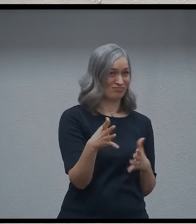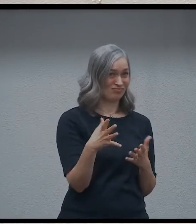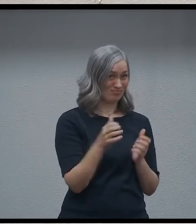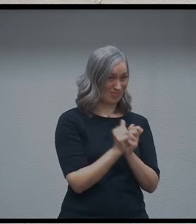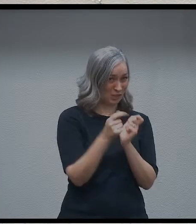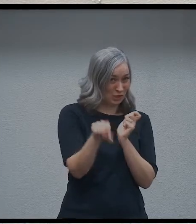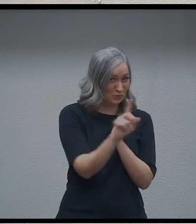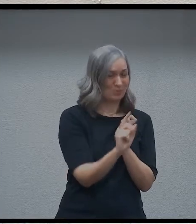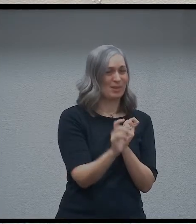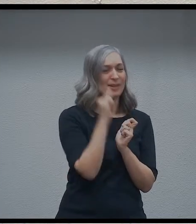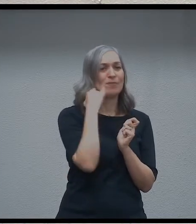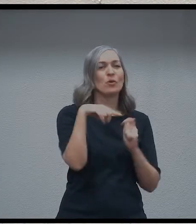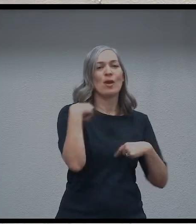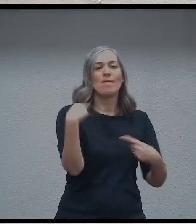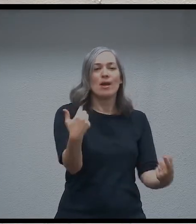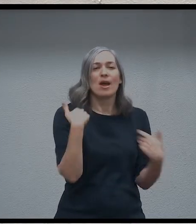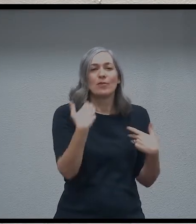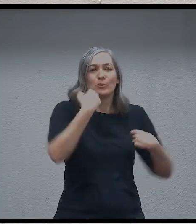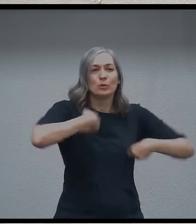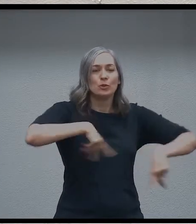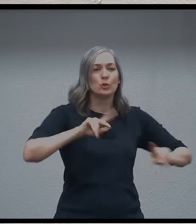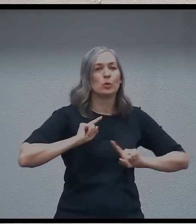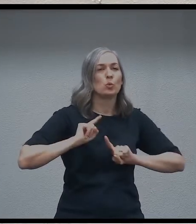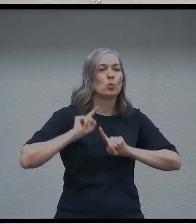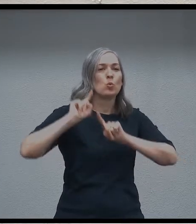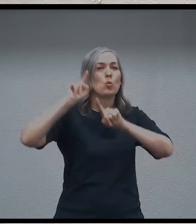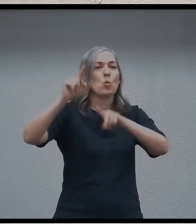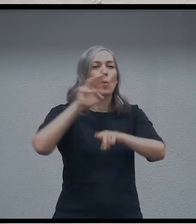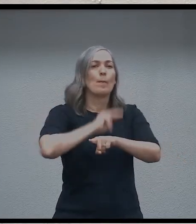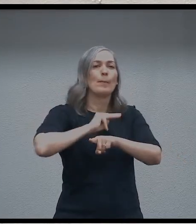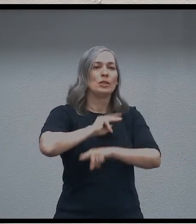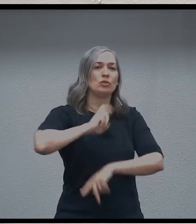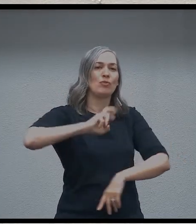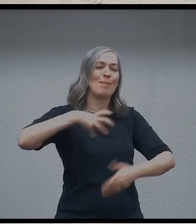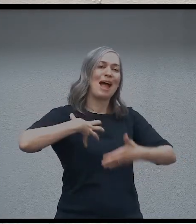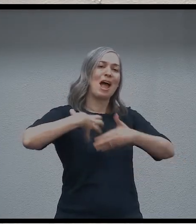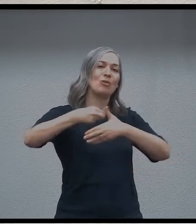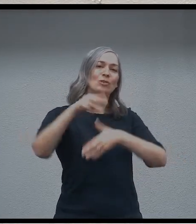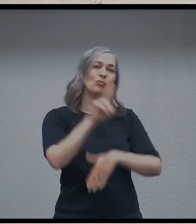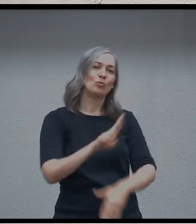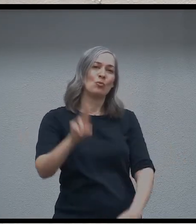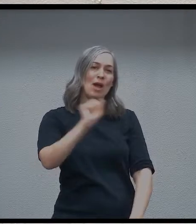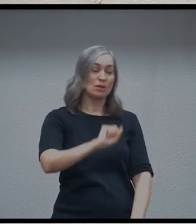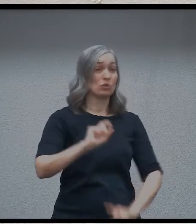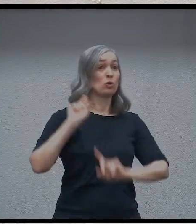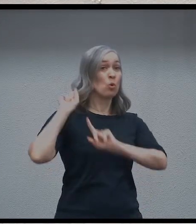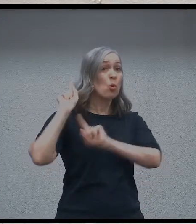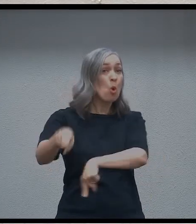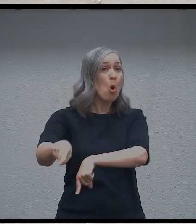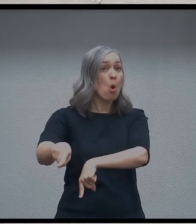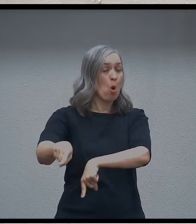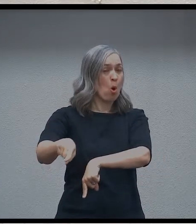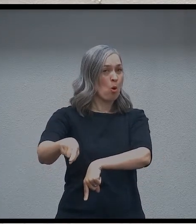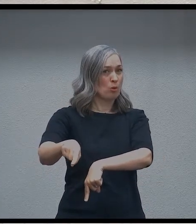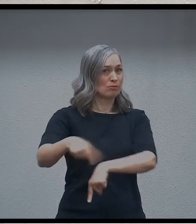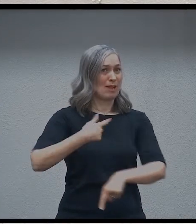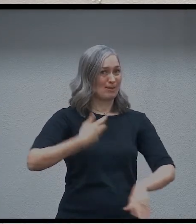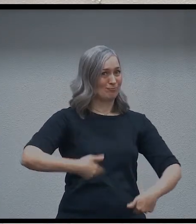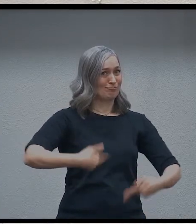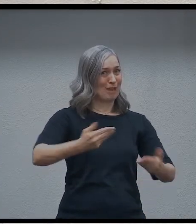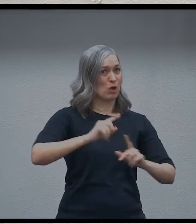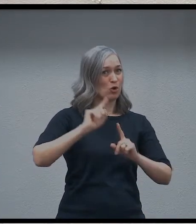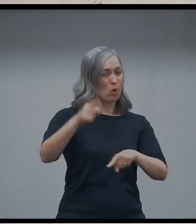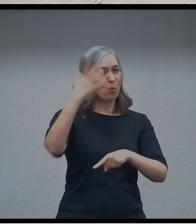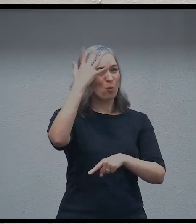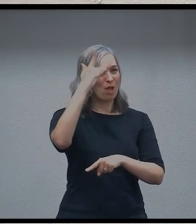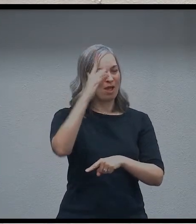ever get an opportunity to go on a mission trip outside of the States, then do it. I would highly recommend doing it because it will